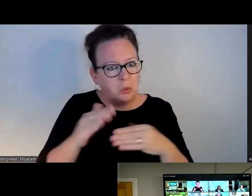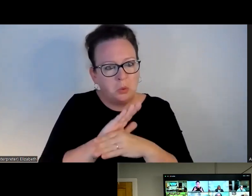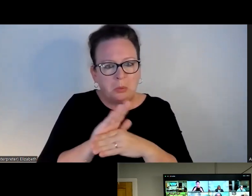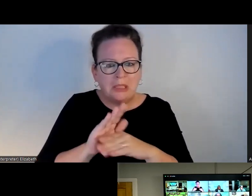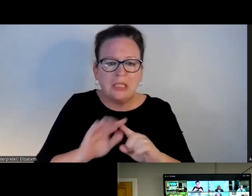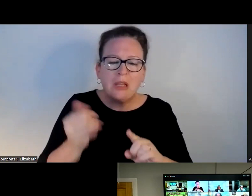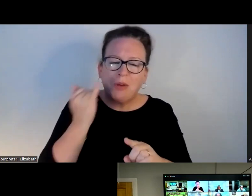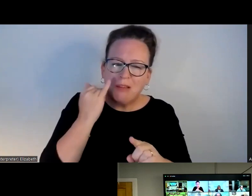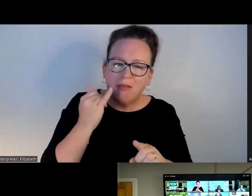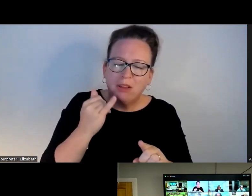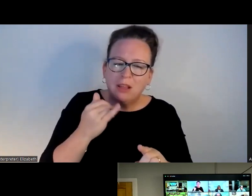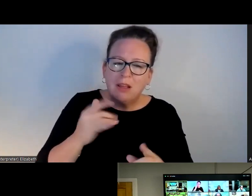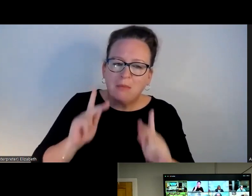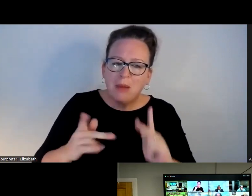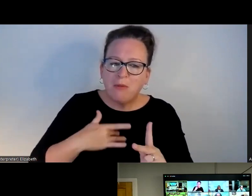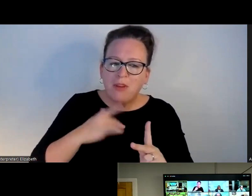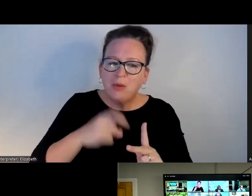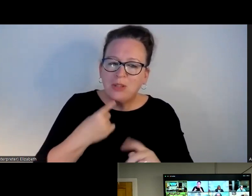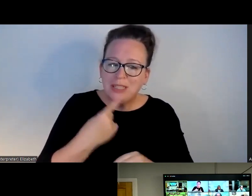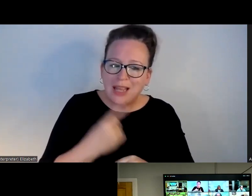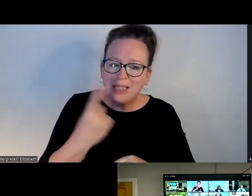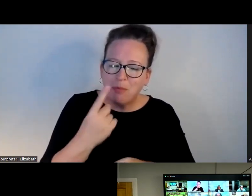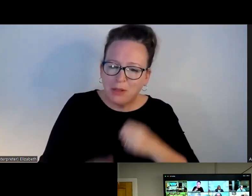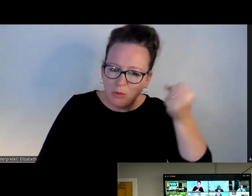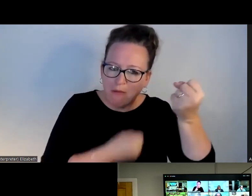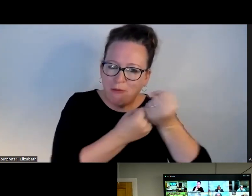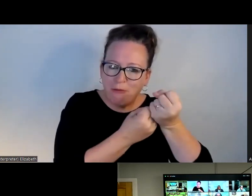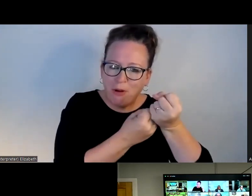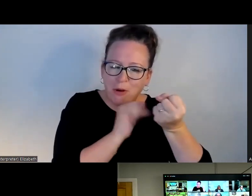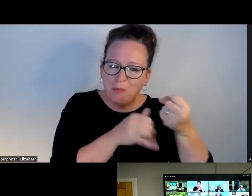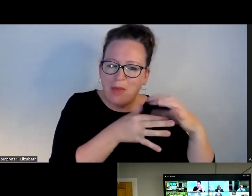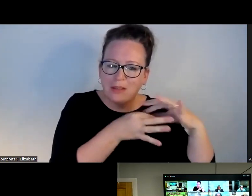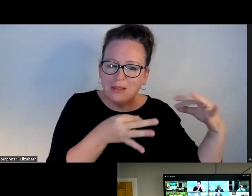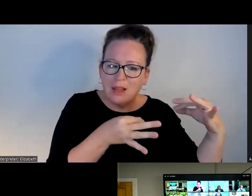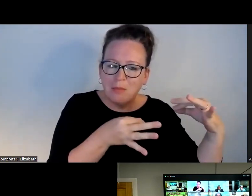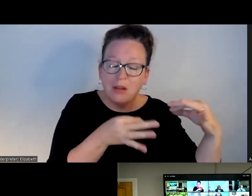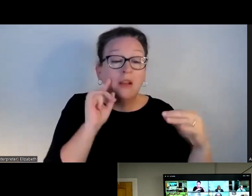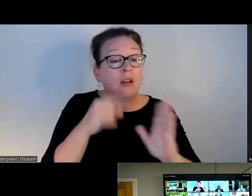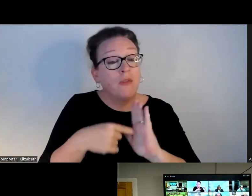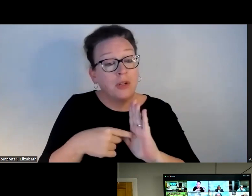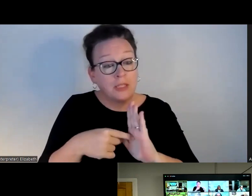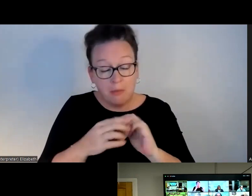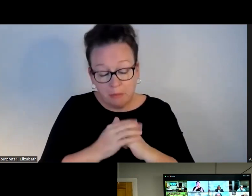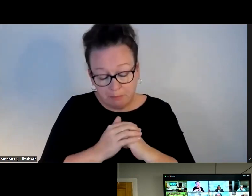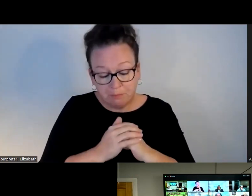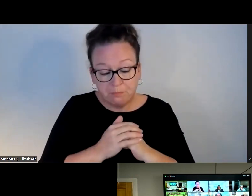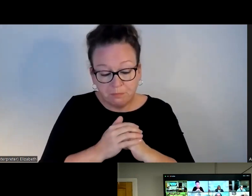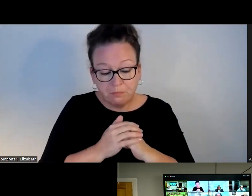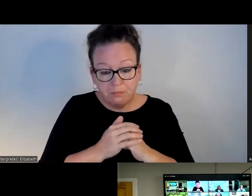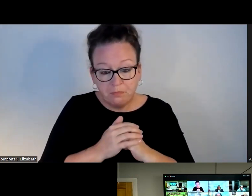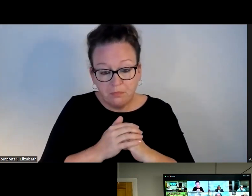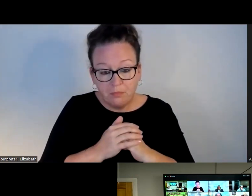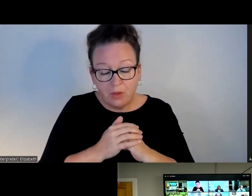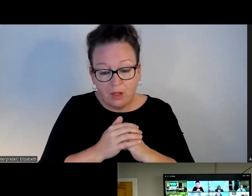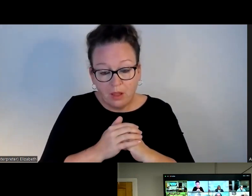saying something to affirm it, for example, in case there's a sense that we're sort of in doubt about the